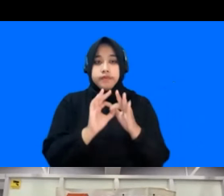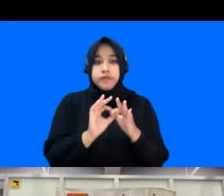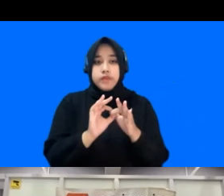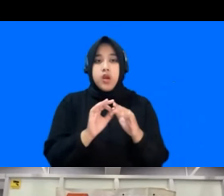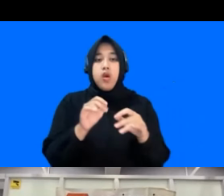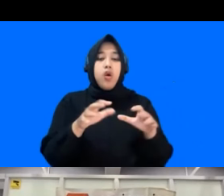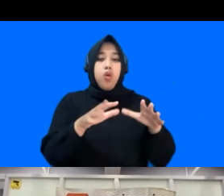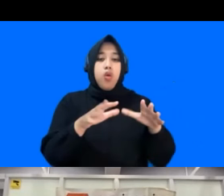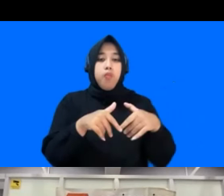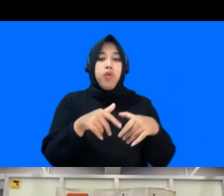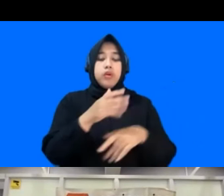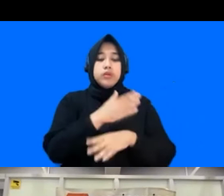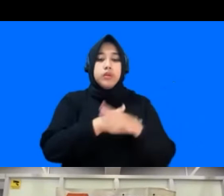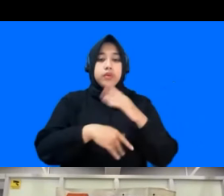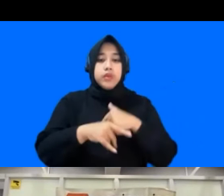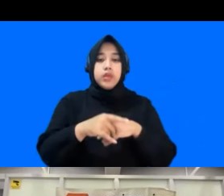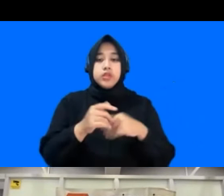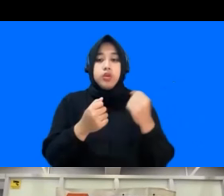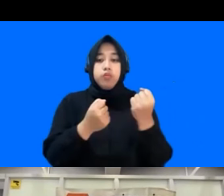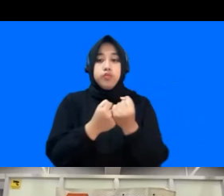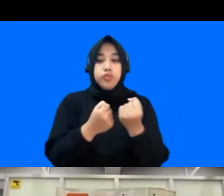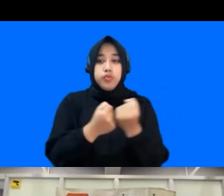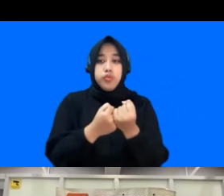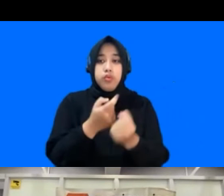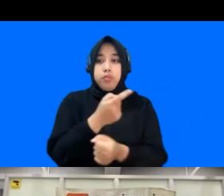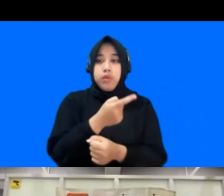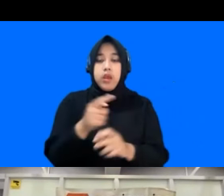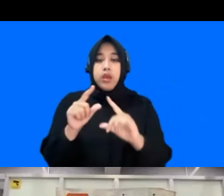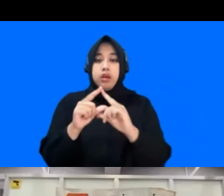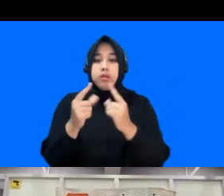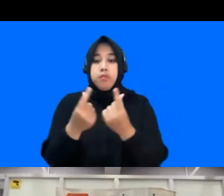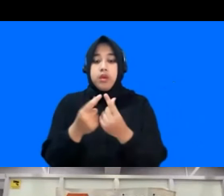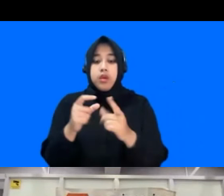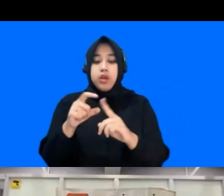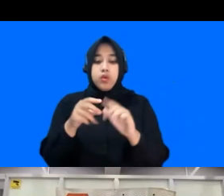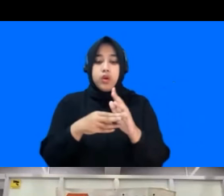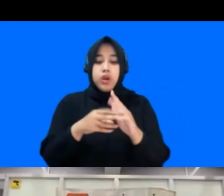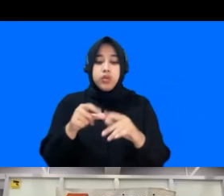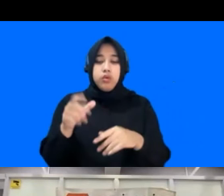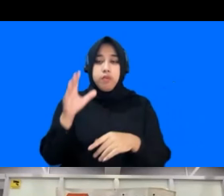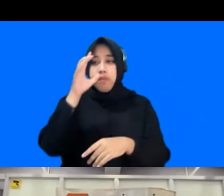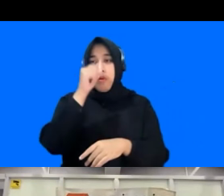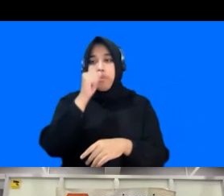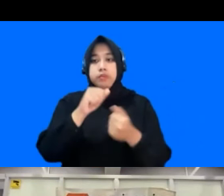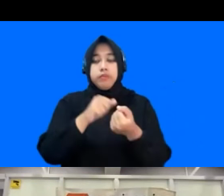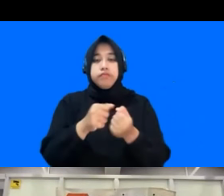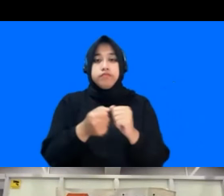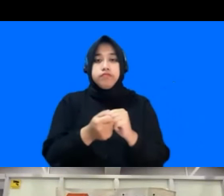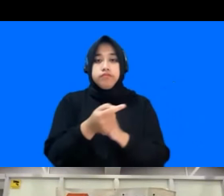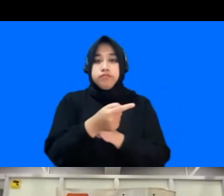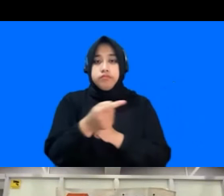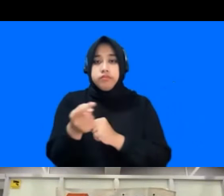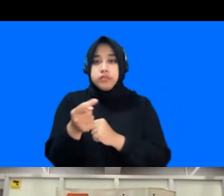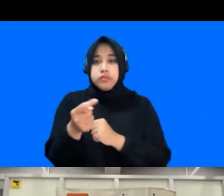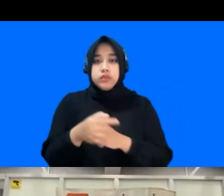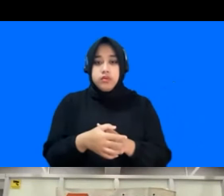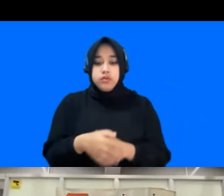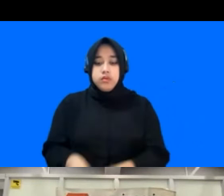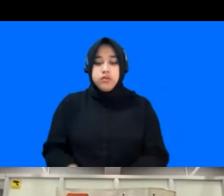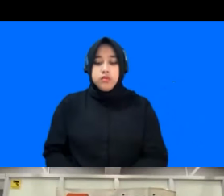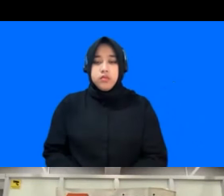the charities that work with them to understand problem statements. These problem statements are issues that persons with disabilities face on